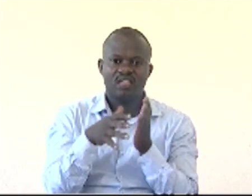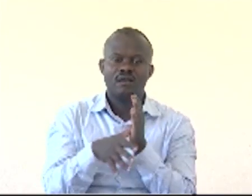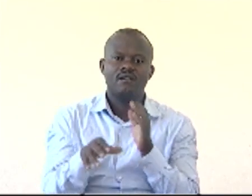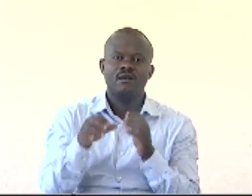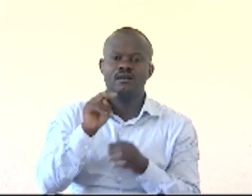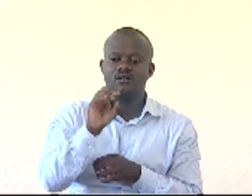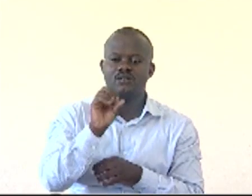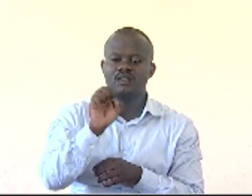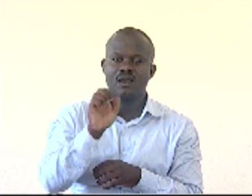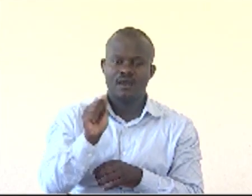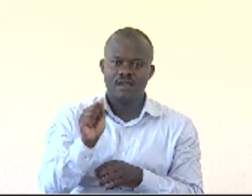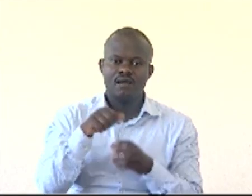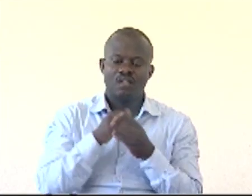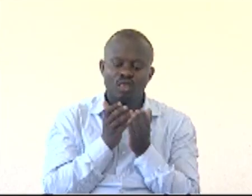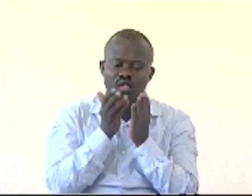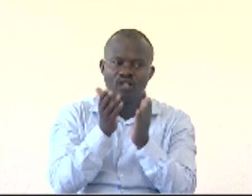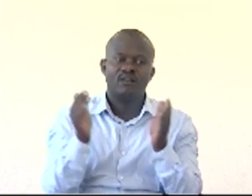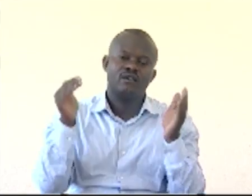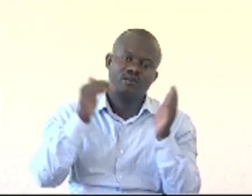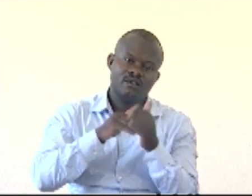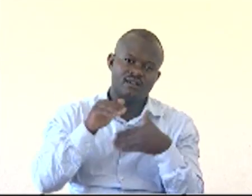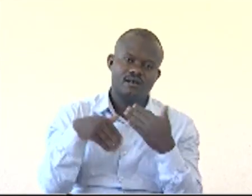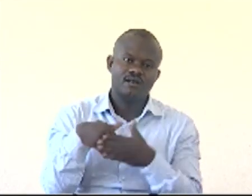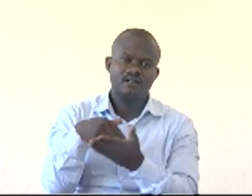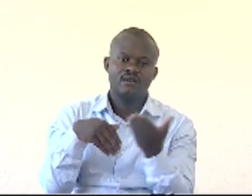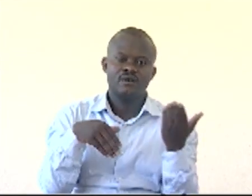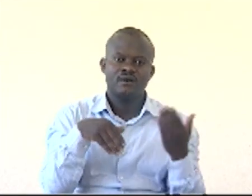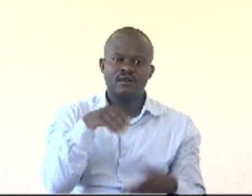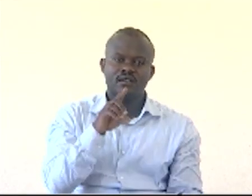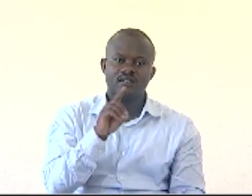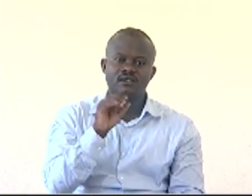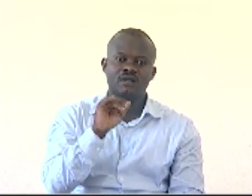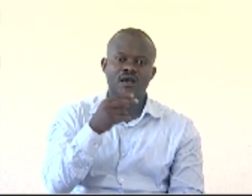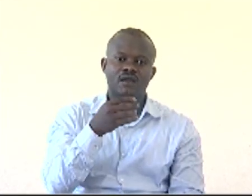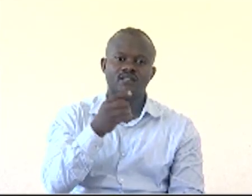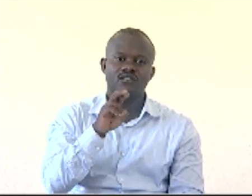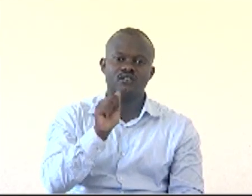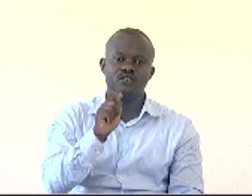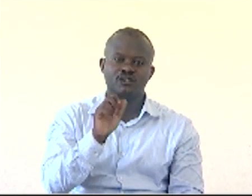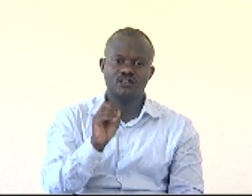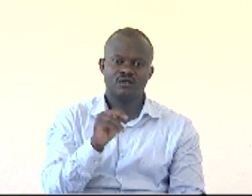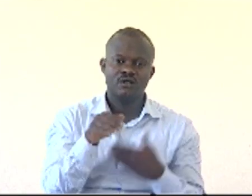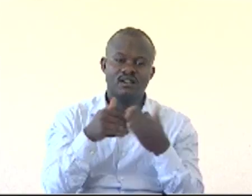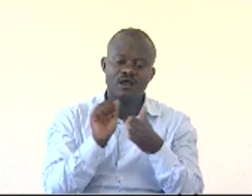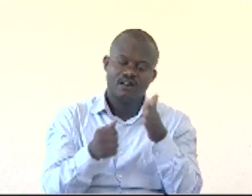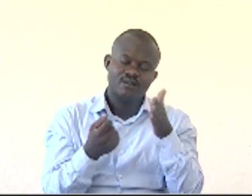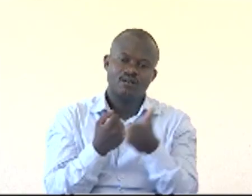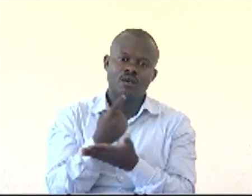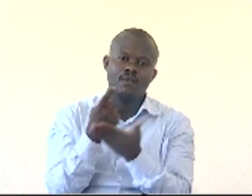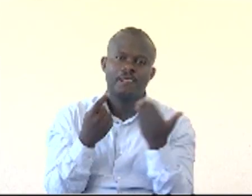nausea, vomiting, and then dehydration. Some dehydration can